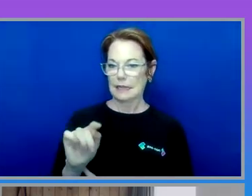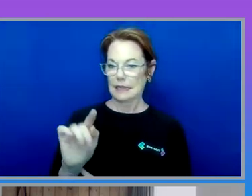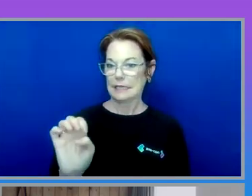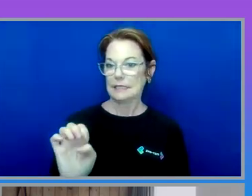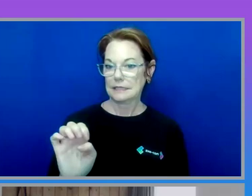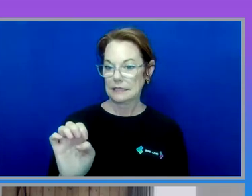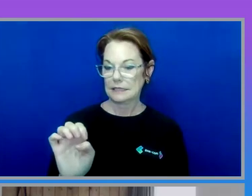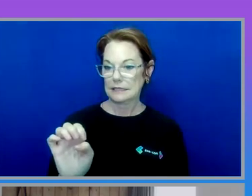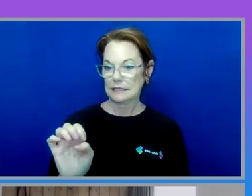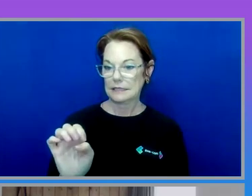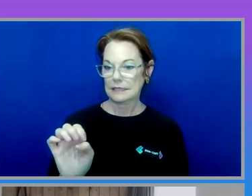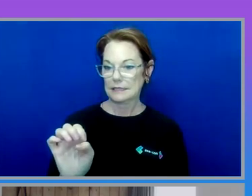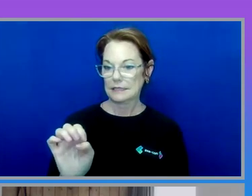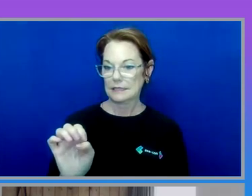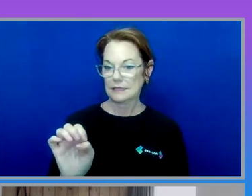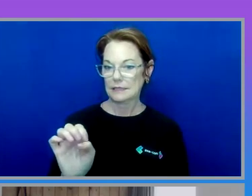Oh,